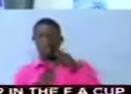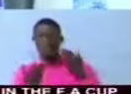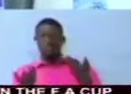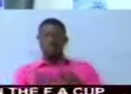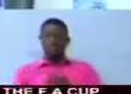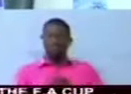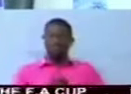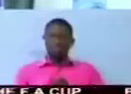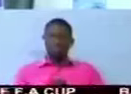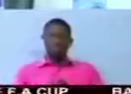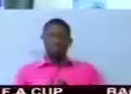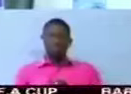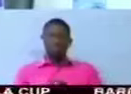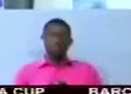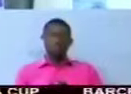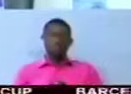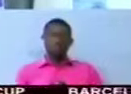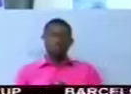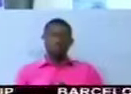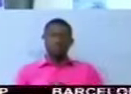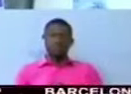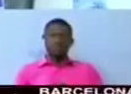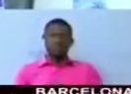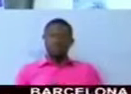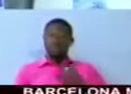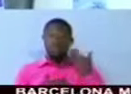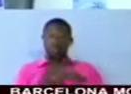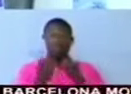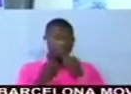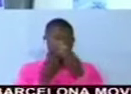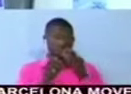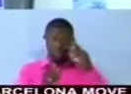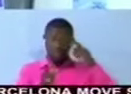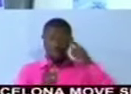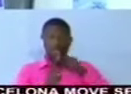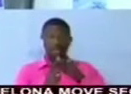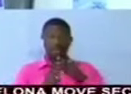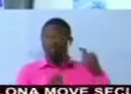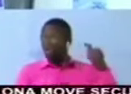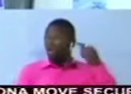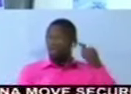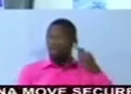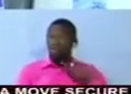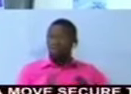fay ma muta dro ko la jax. They didn't tell me directly, but when I passed they usually tell me this man is not the one who was